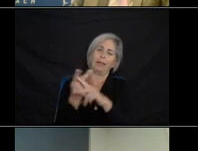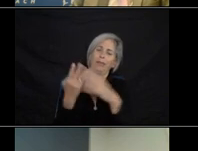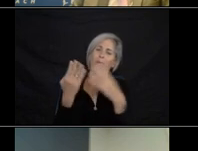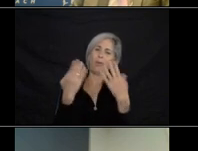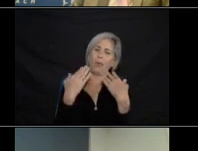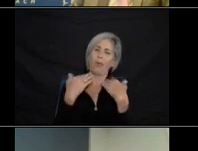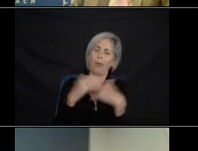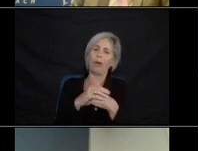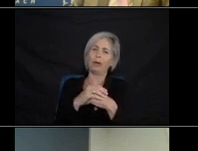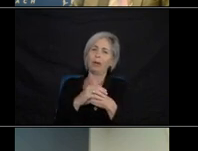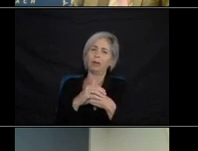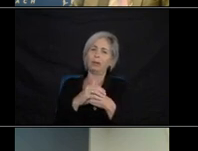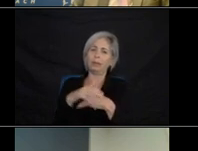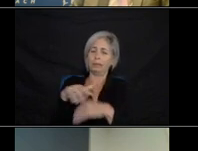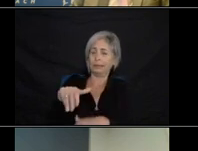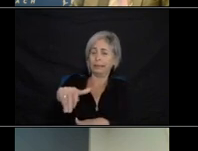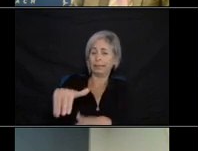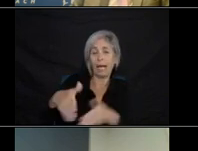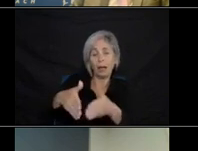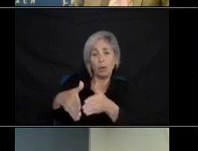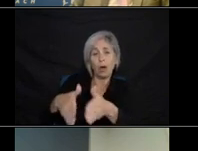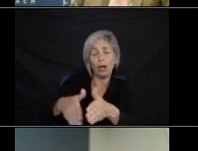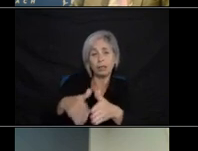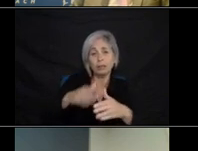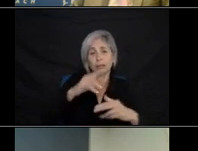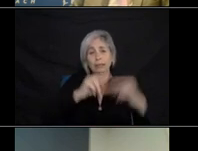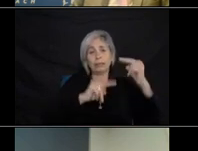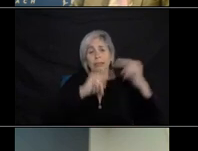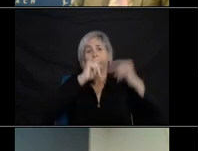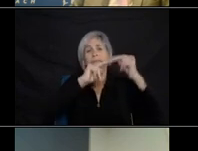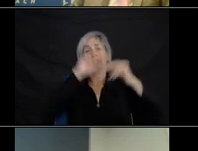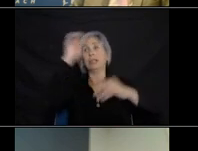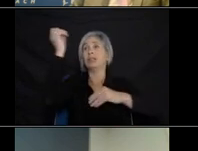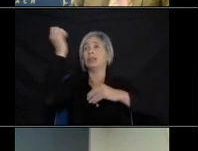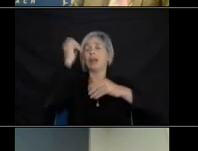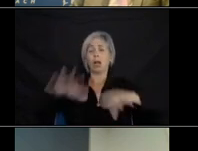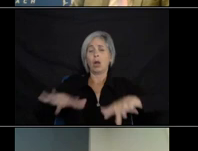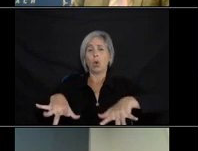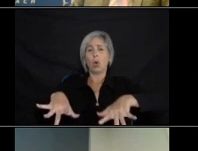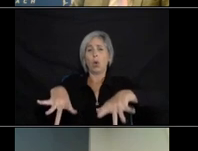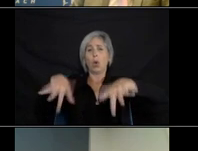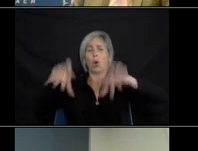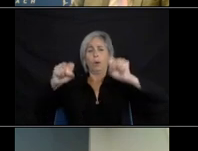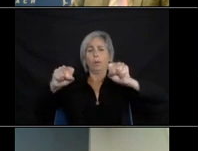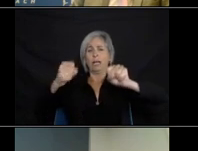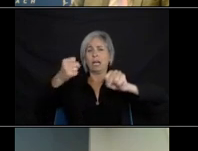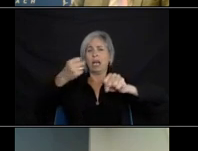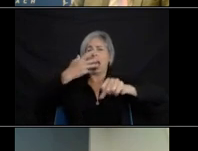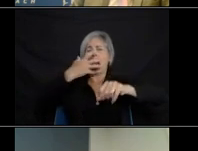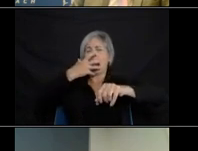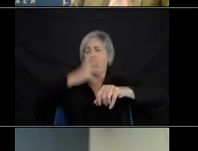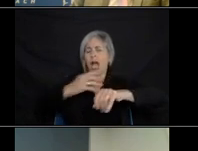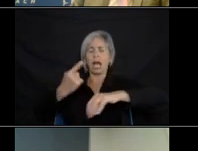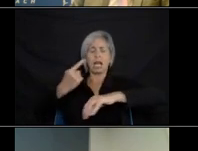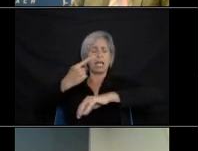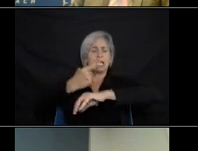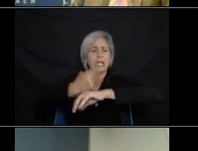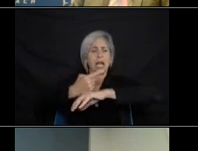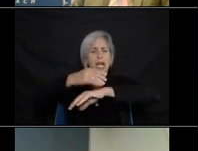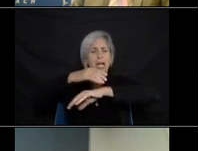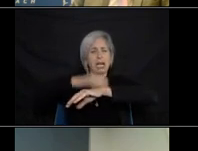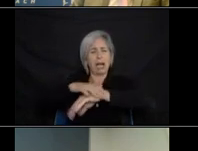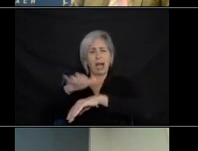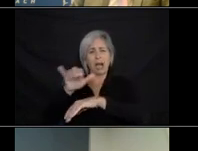Surfaces such as sidewalks, buildings, and roads absorb heat from the sun in the day and release heat at night. Trees not only create shade, but they